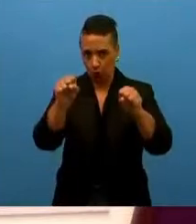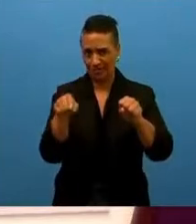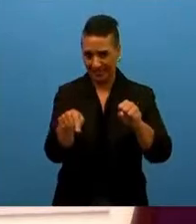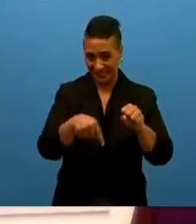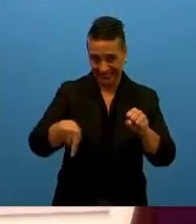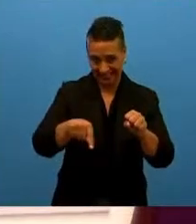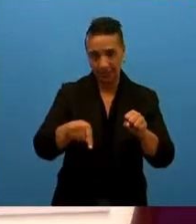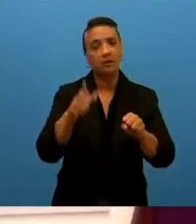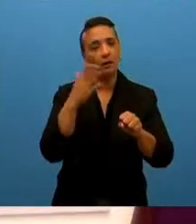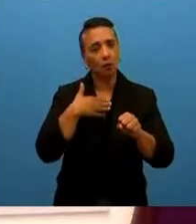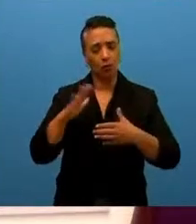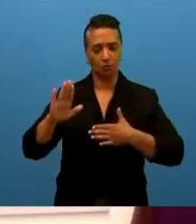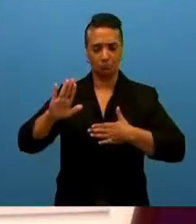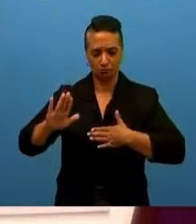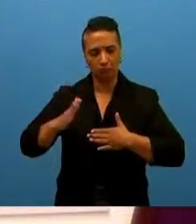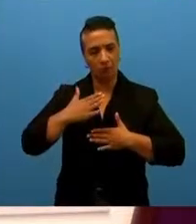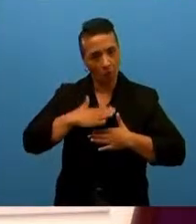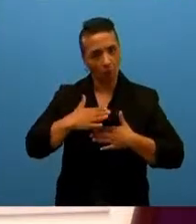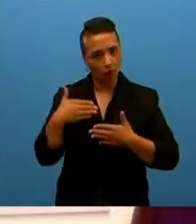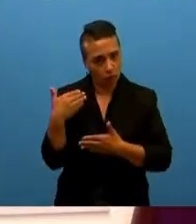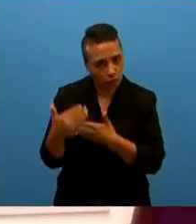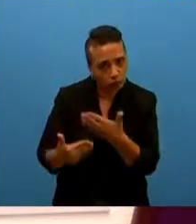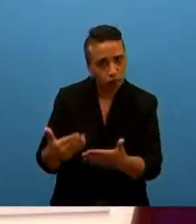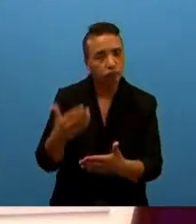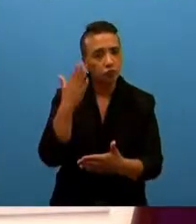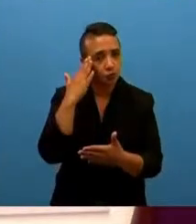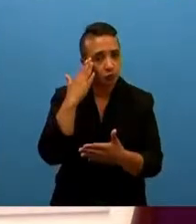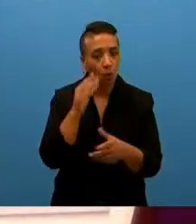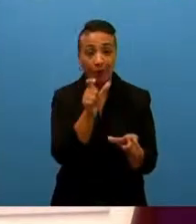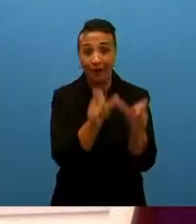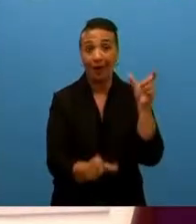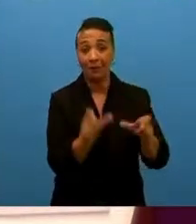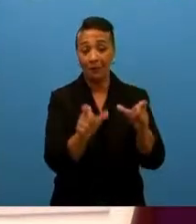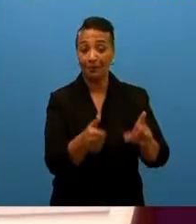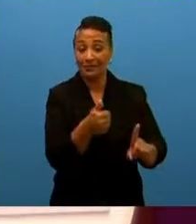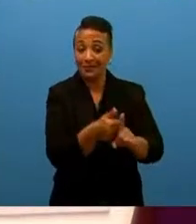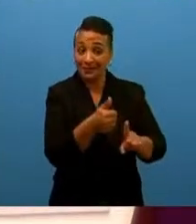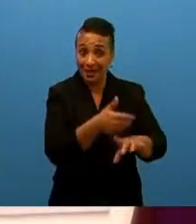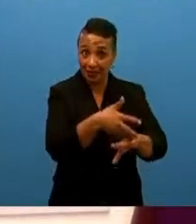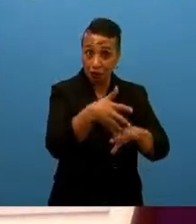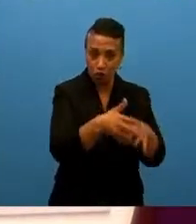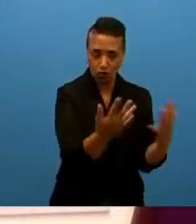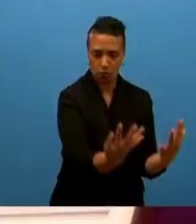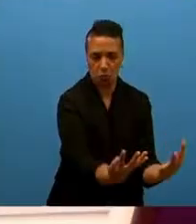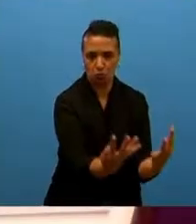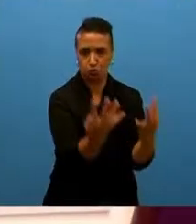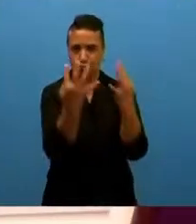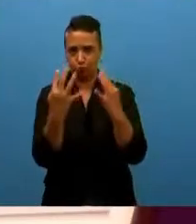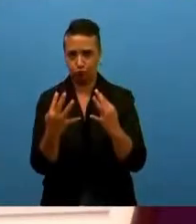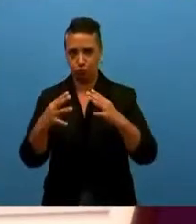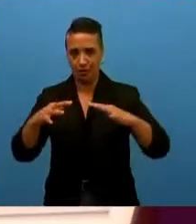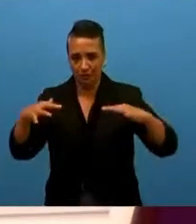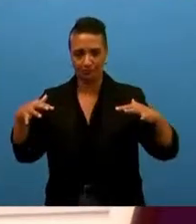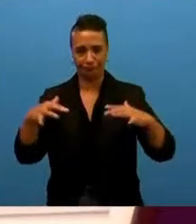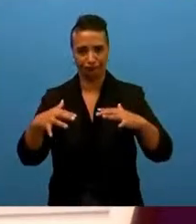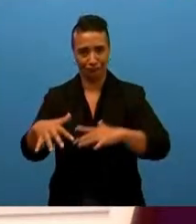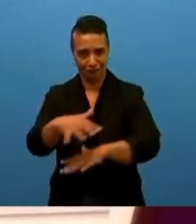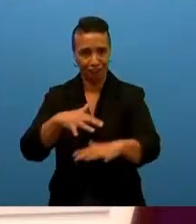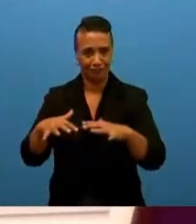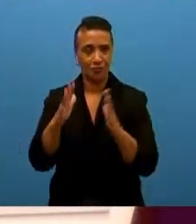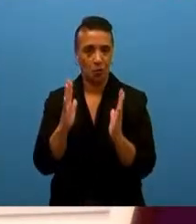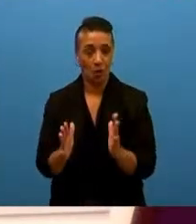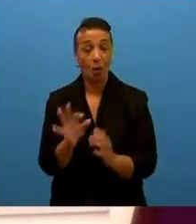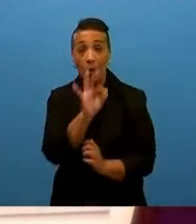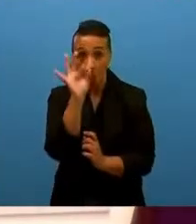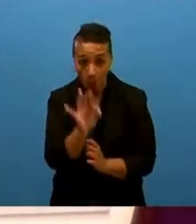to ensuring the most significant indigenous participation in the history of climate negotiations. To this end,